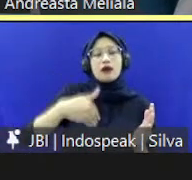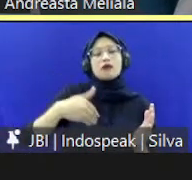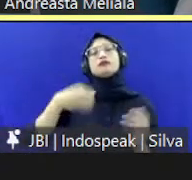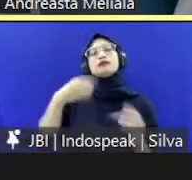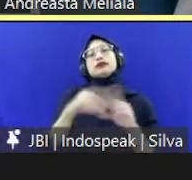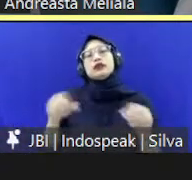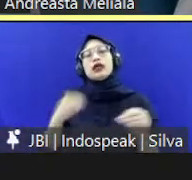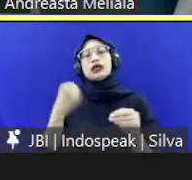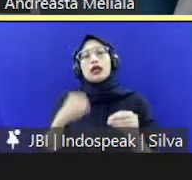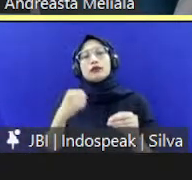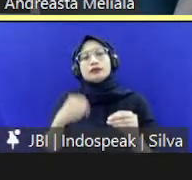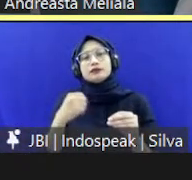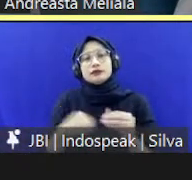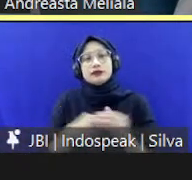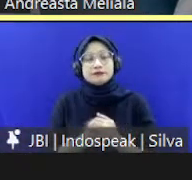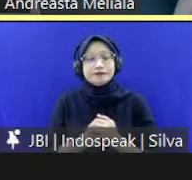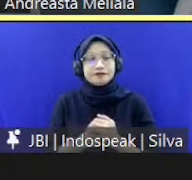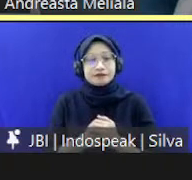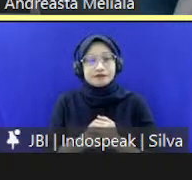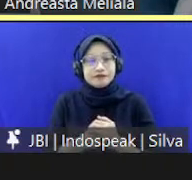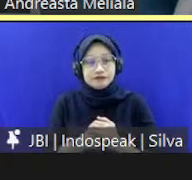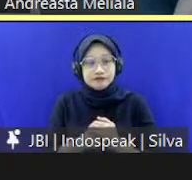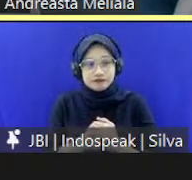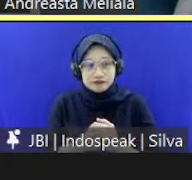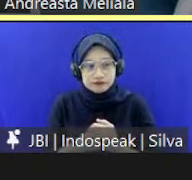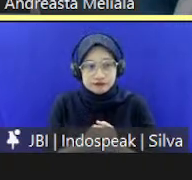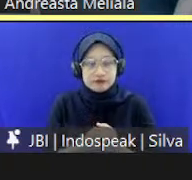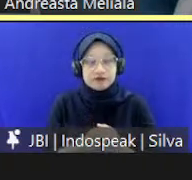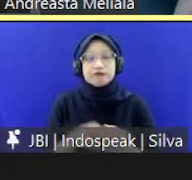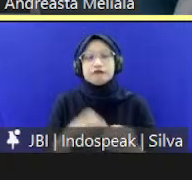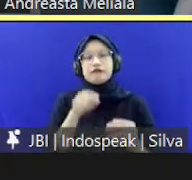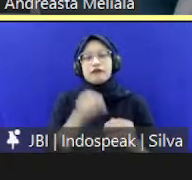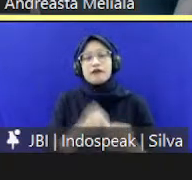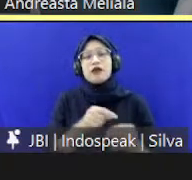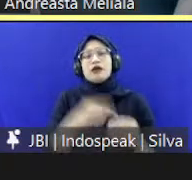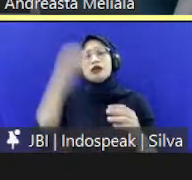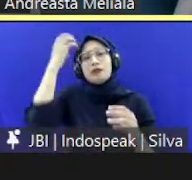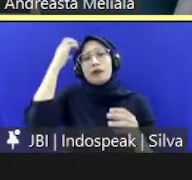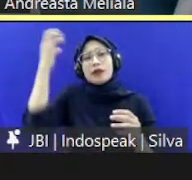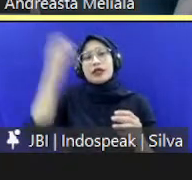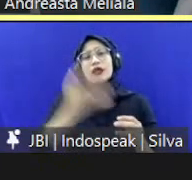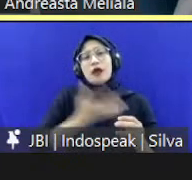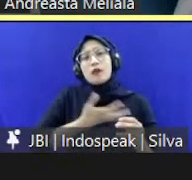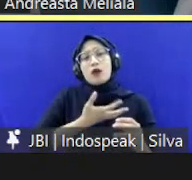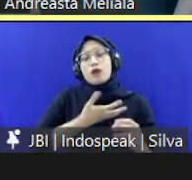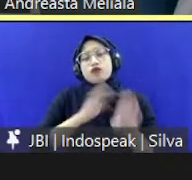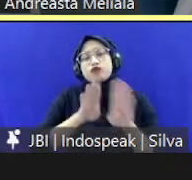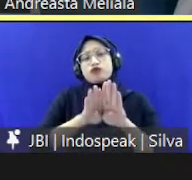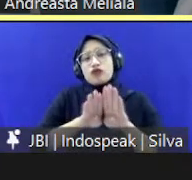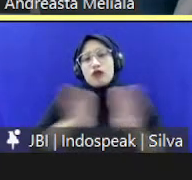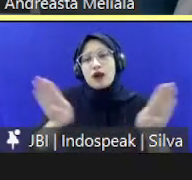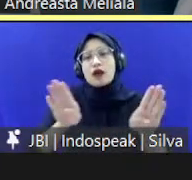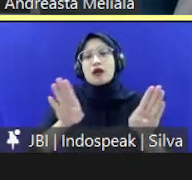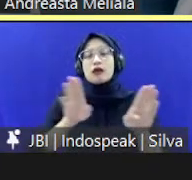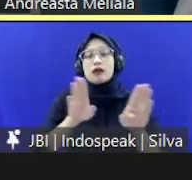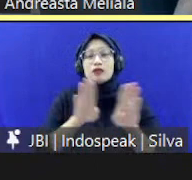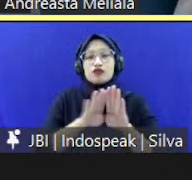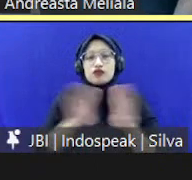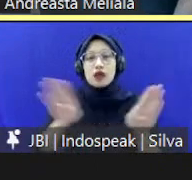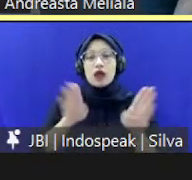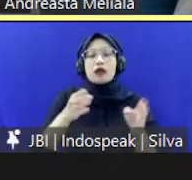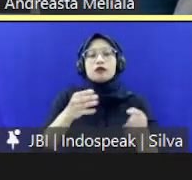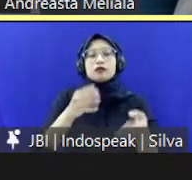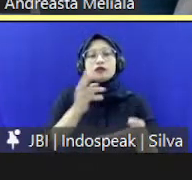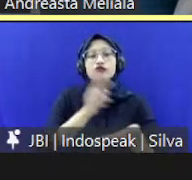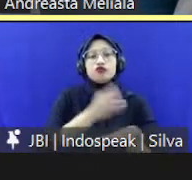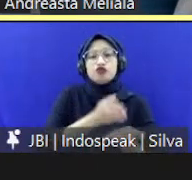to open more medical schools, actually just produce more GPs or medical doctors, but not the medical specialists.